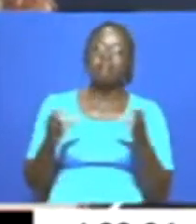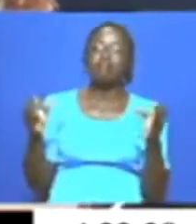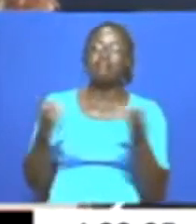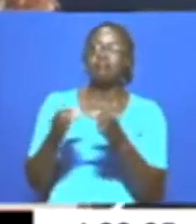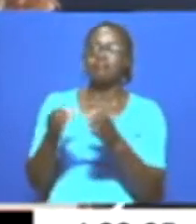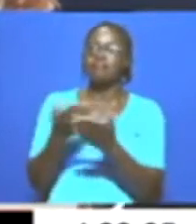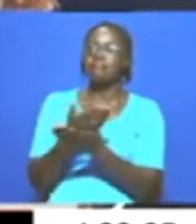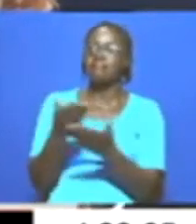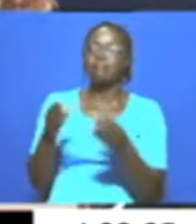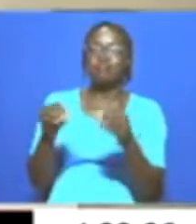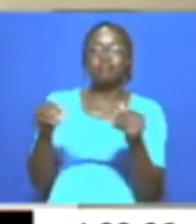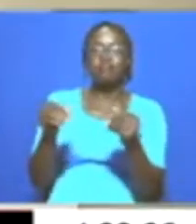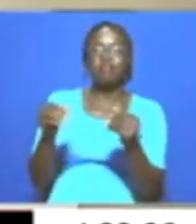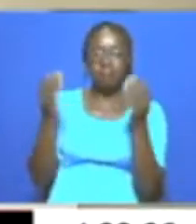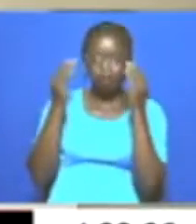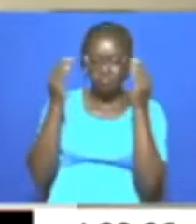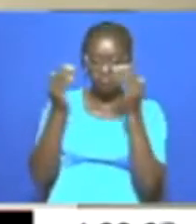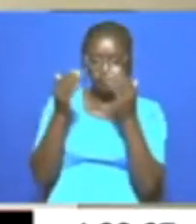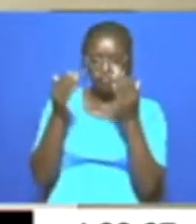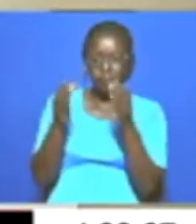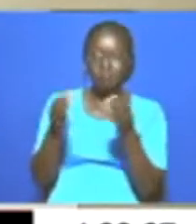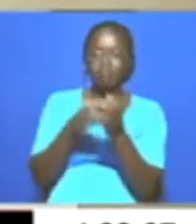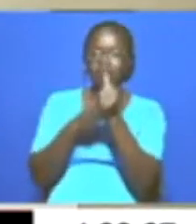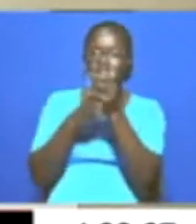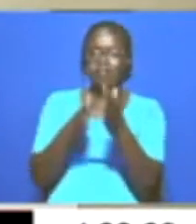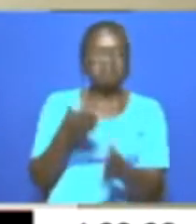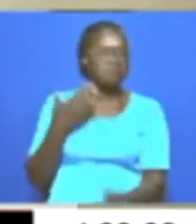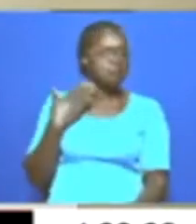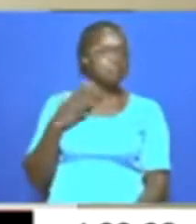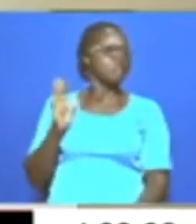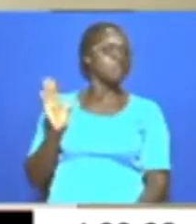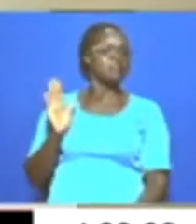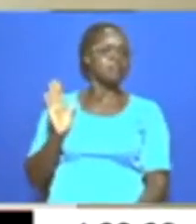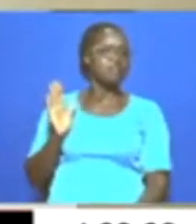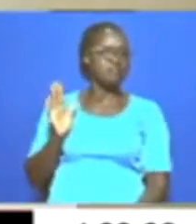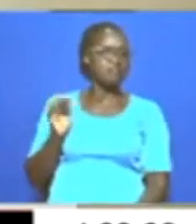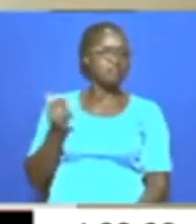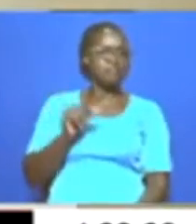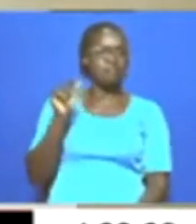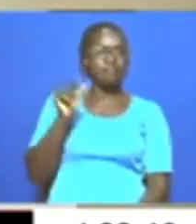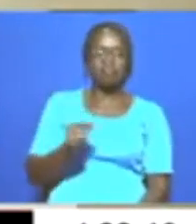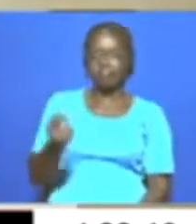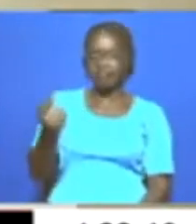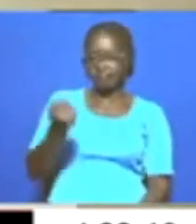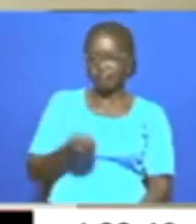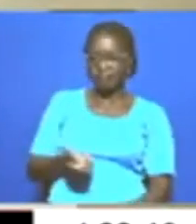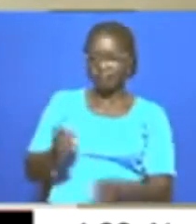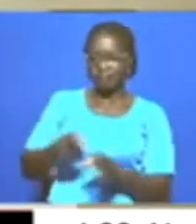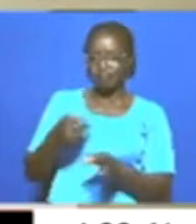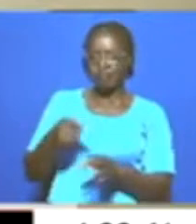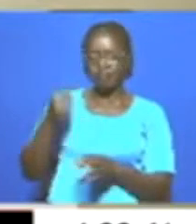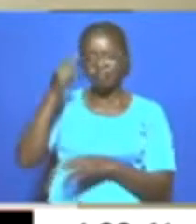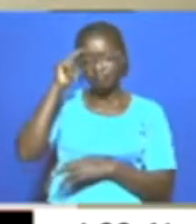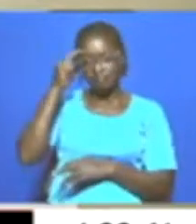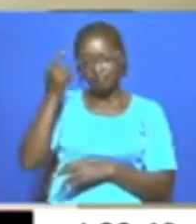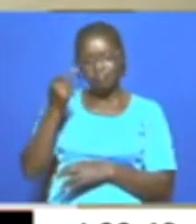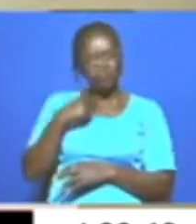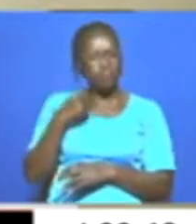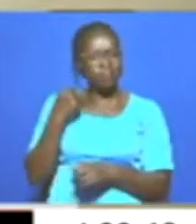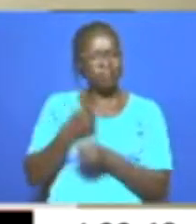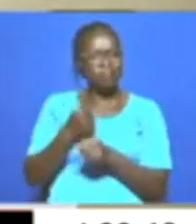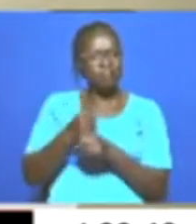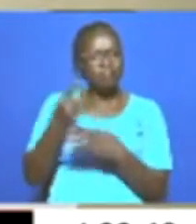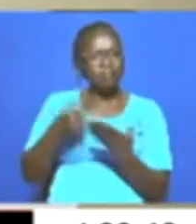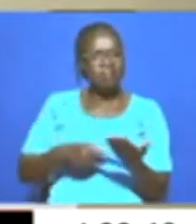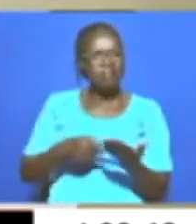are qualities of a focused leader. Hatutaki mtu mwenye kuingia hii chama anafikiria what am I going to get out